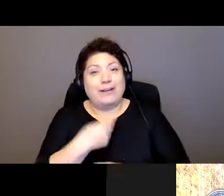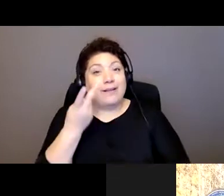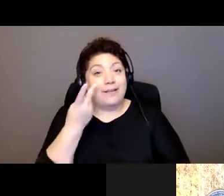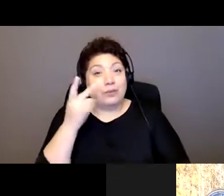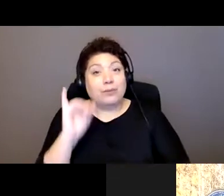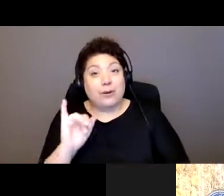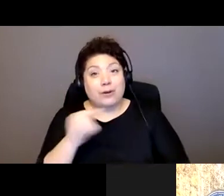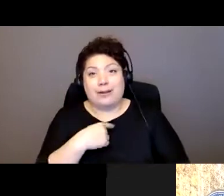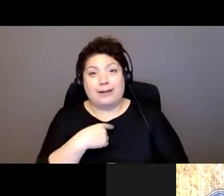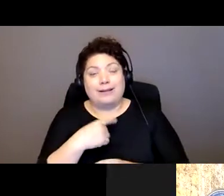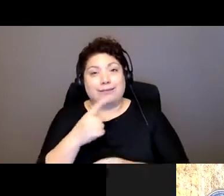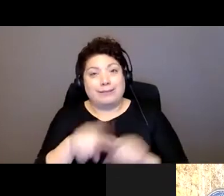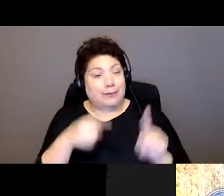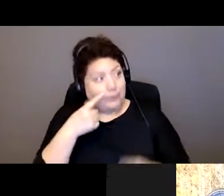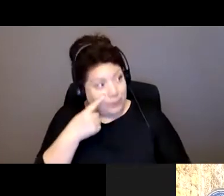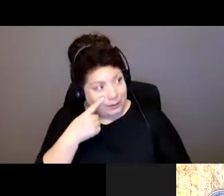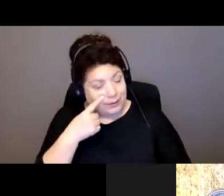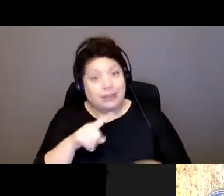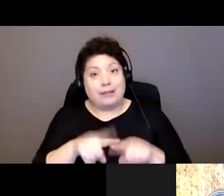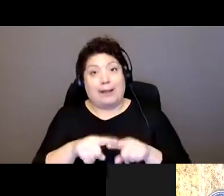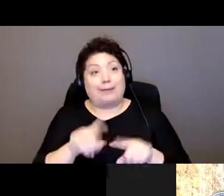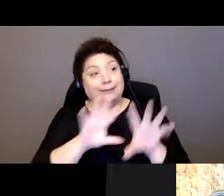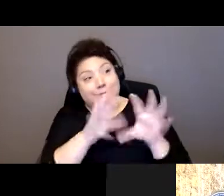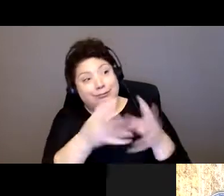impaired, unless I'm right there with them.